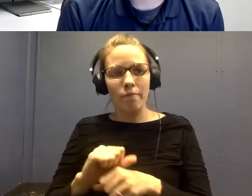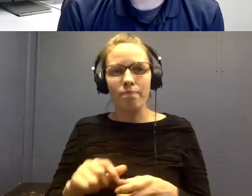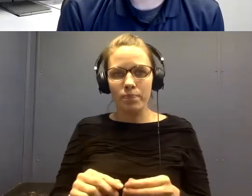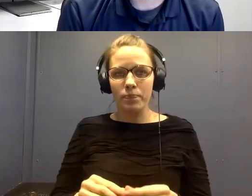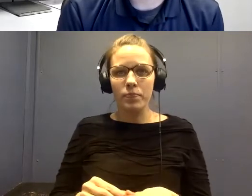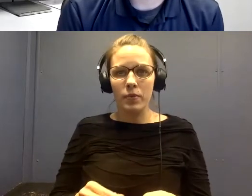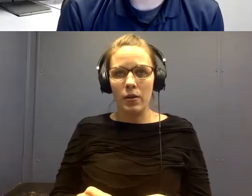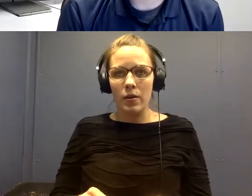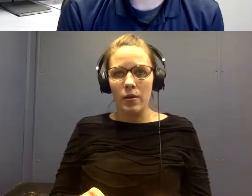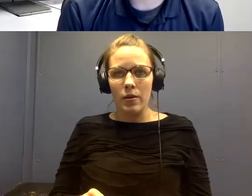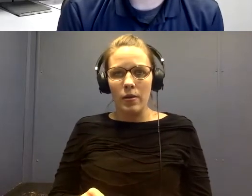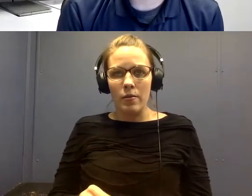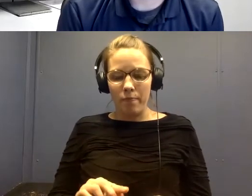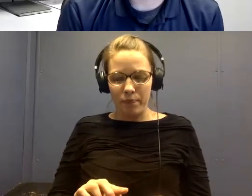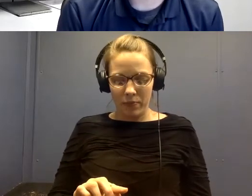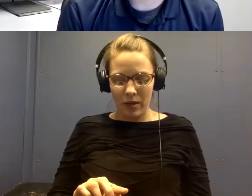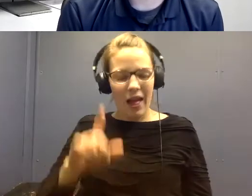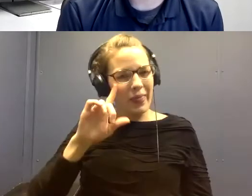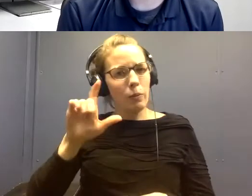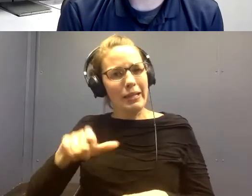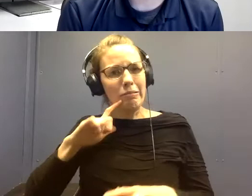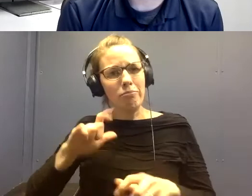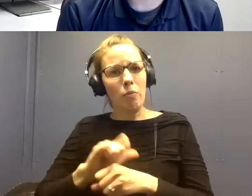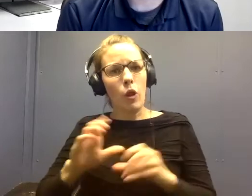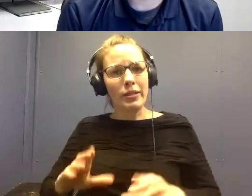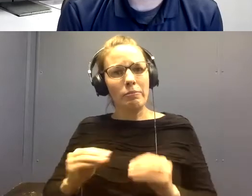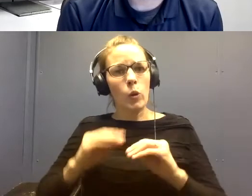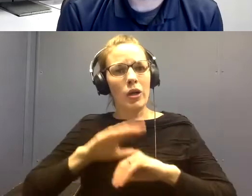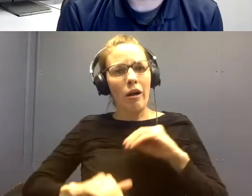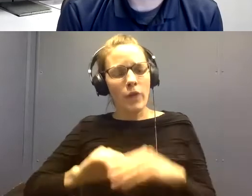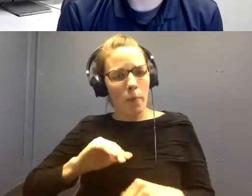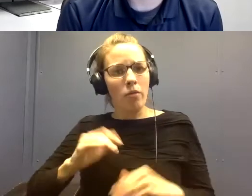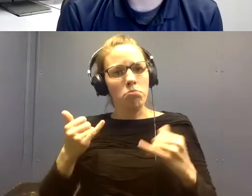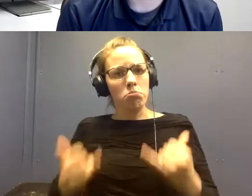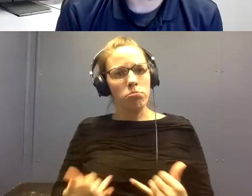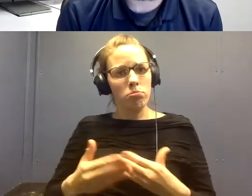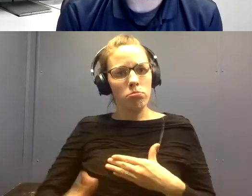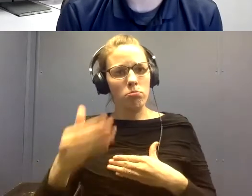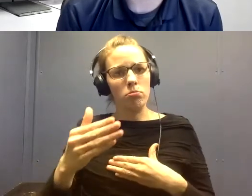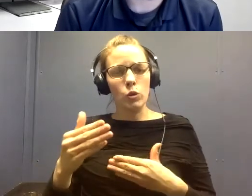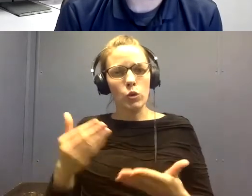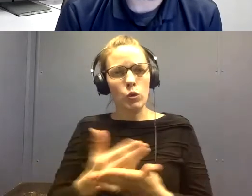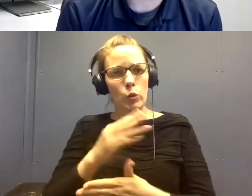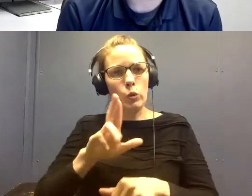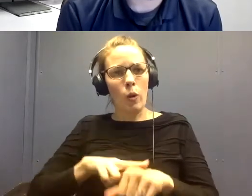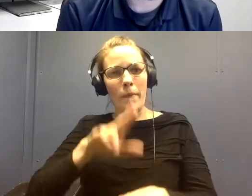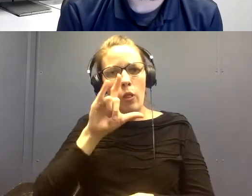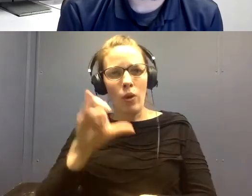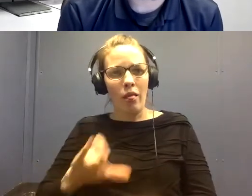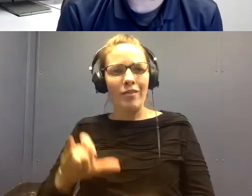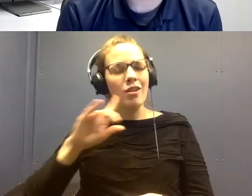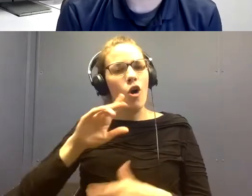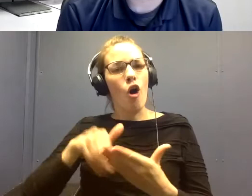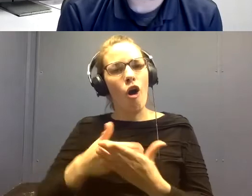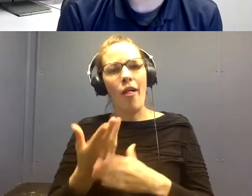And I think it was the step that we needed to have employees more comfortable as we move into what the new normal looks like with all the